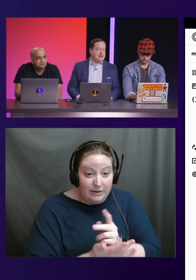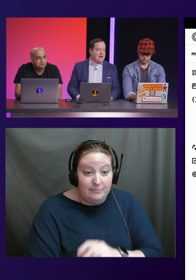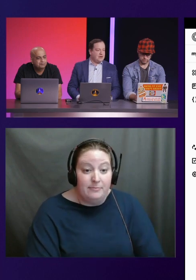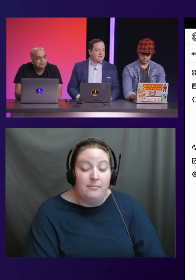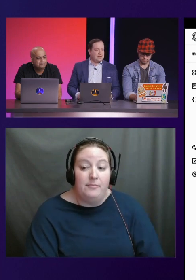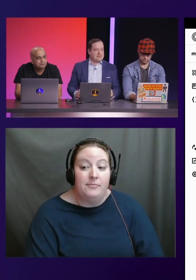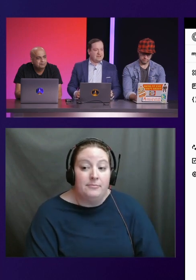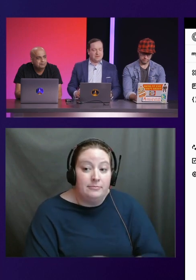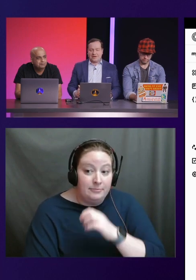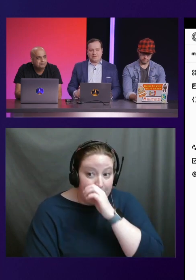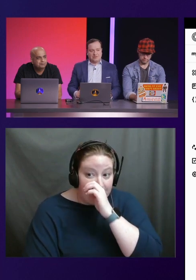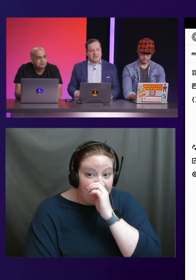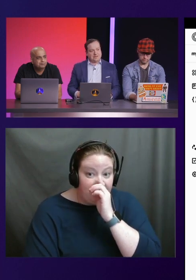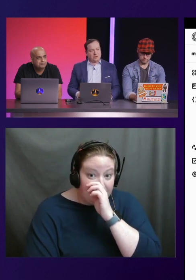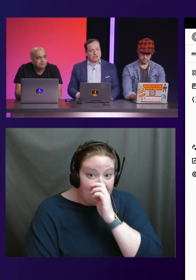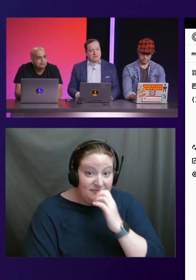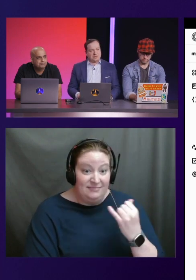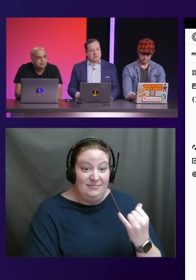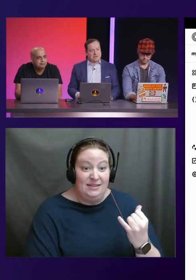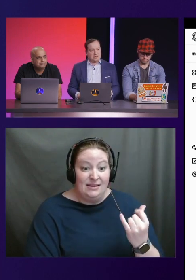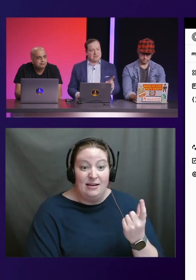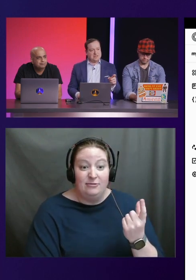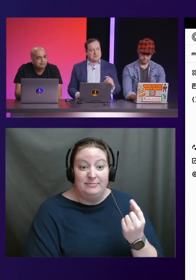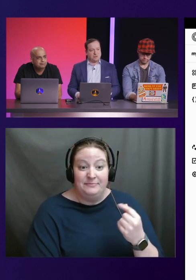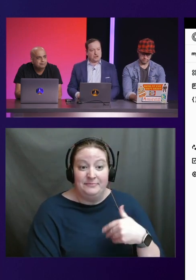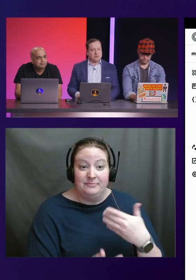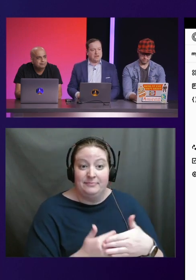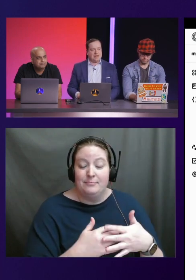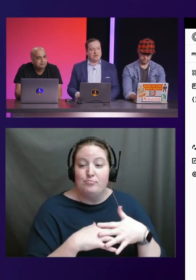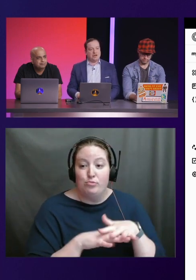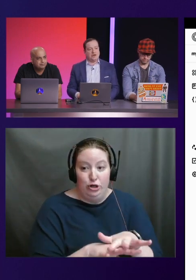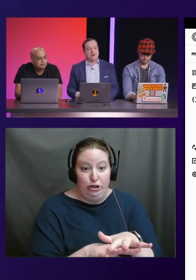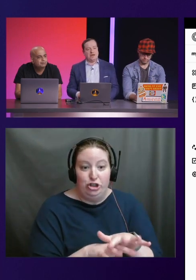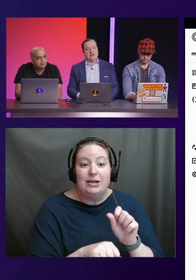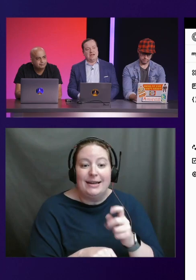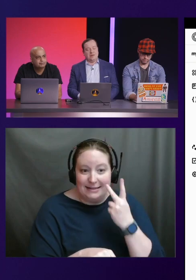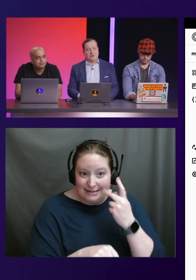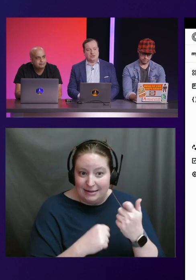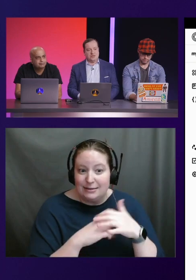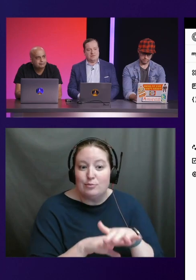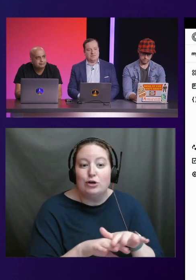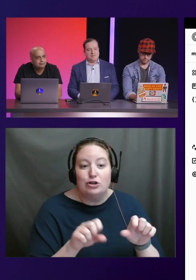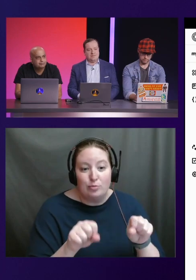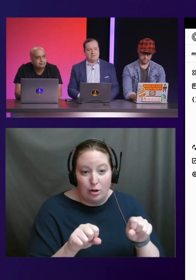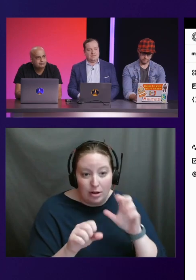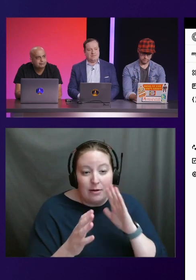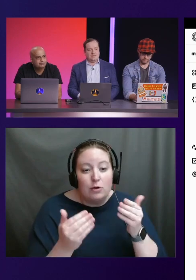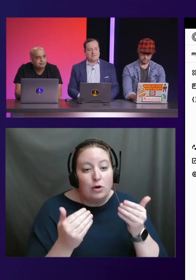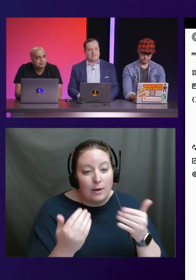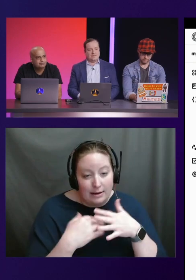And now the next step, what I have to do, I have to merge it. So I can see that it's mergeable, and I'm going to go ahead and merge it.